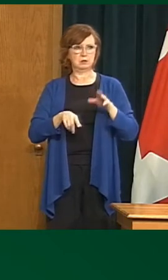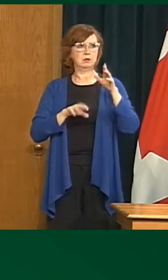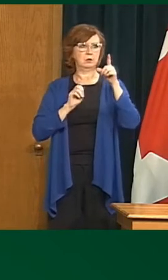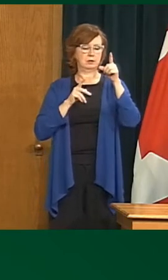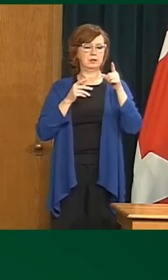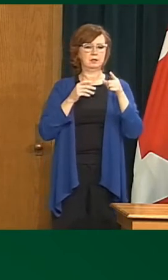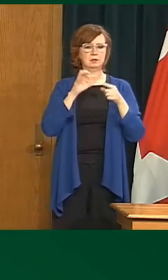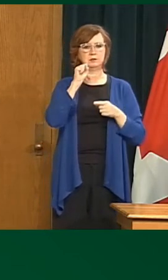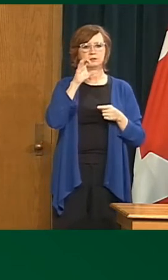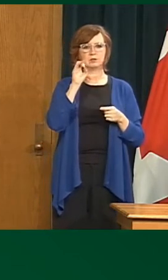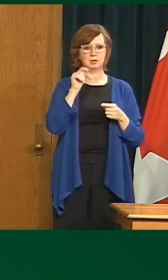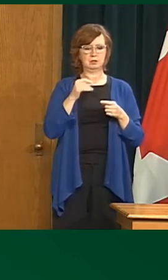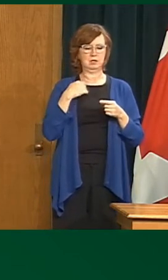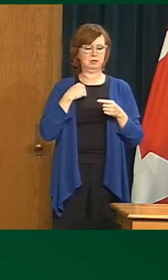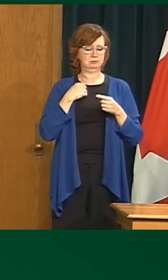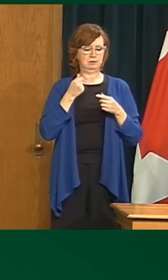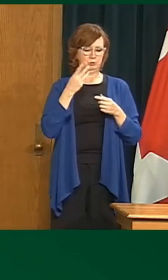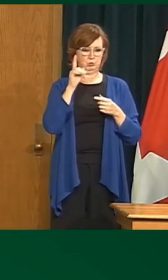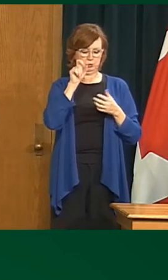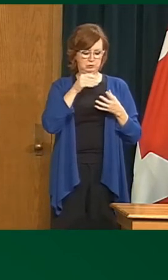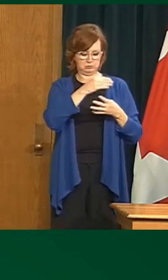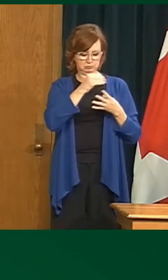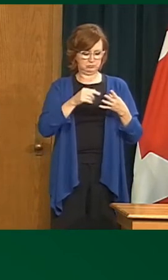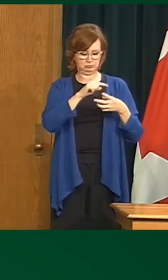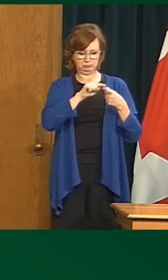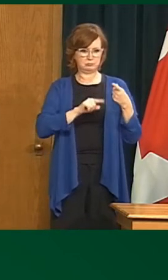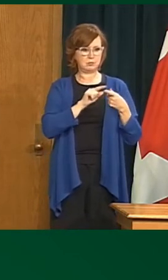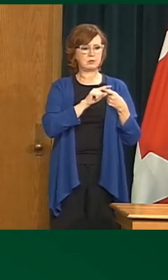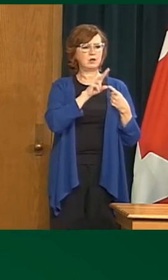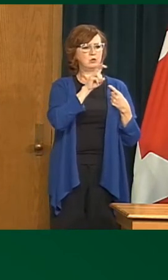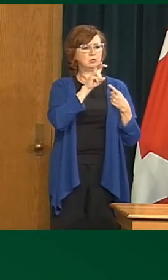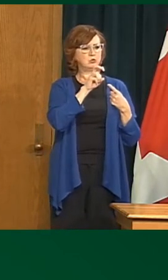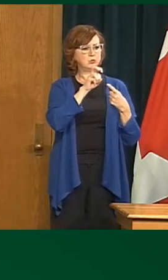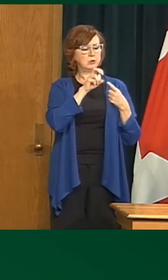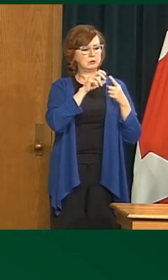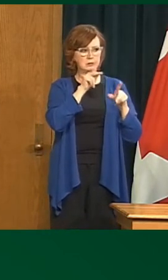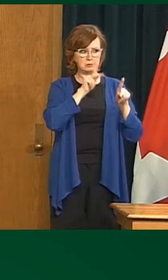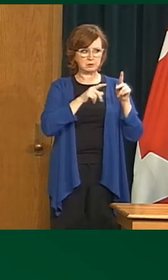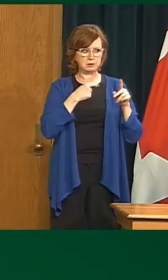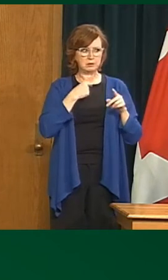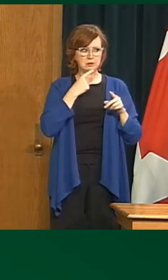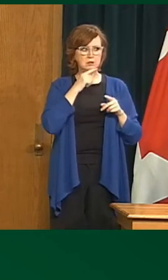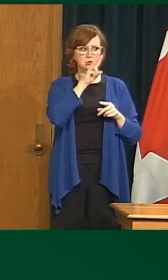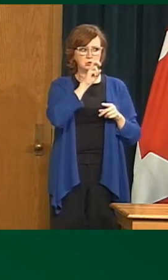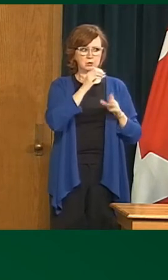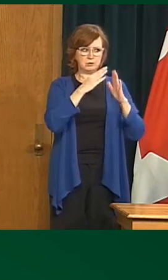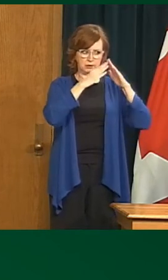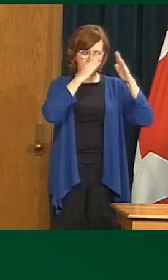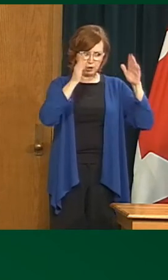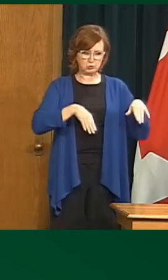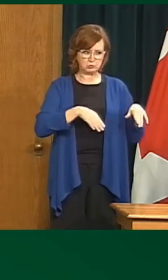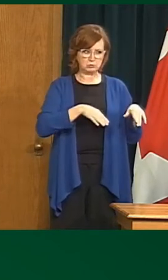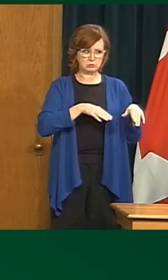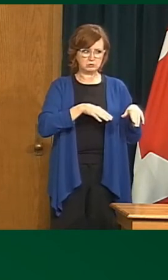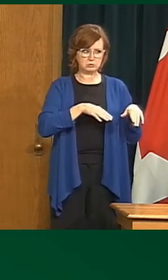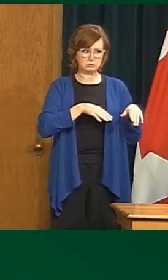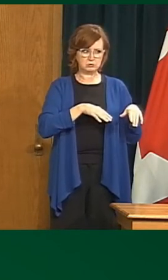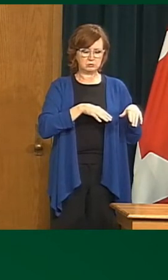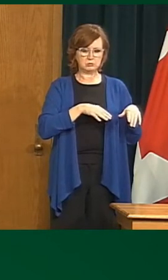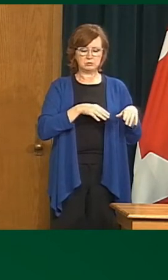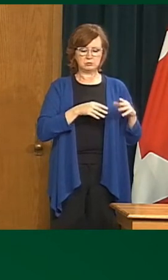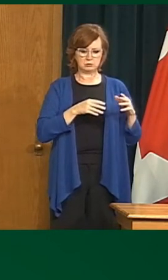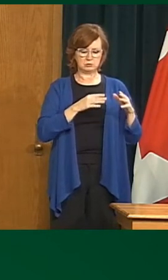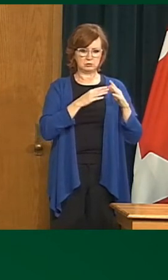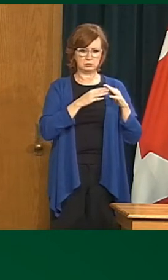questions in there. So let me deal with the first one, Arthur, around the 200 people. I didn't say 200 people, I said 200 households. And as we talked